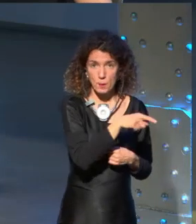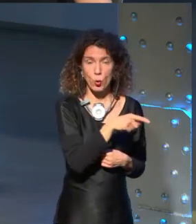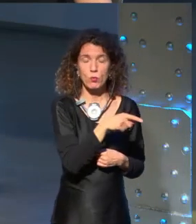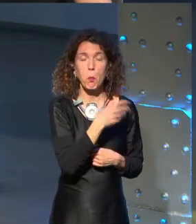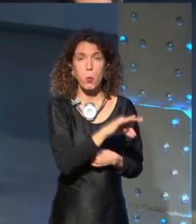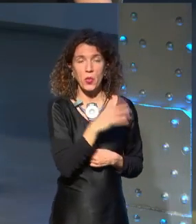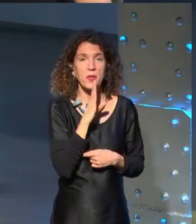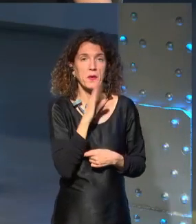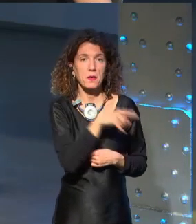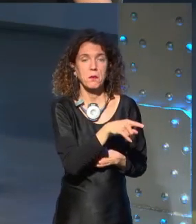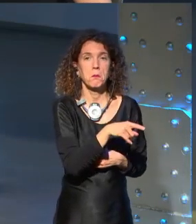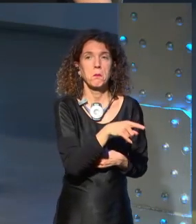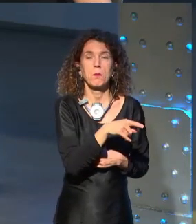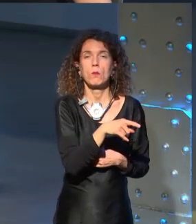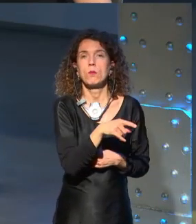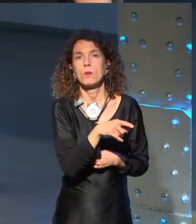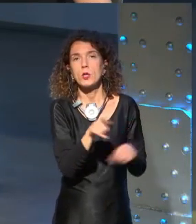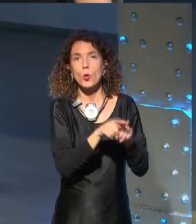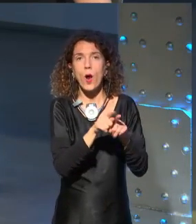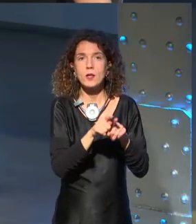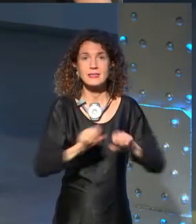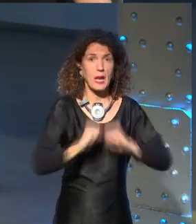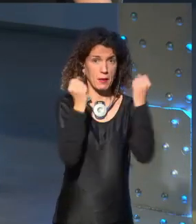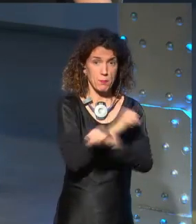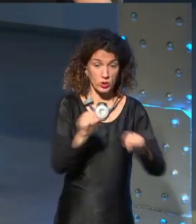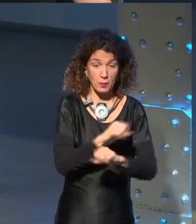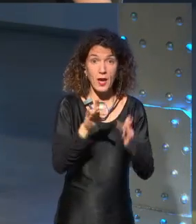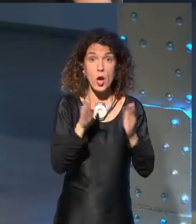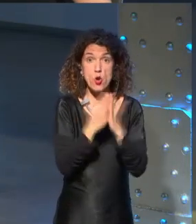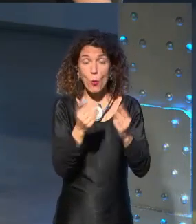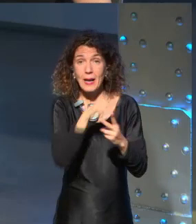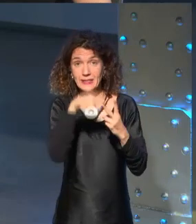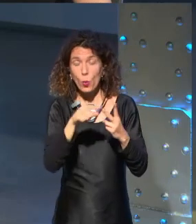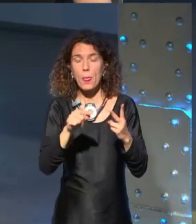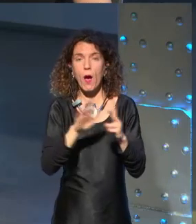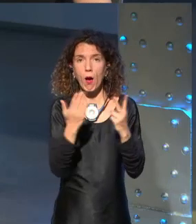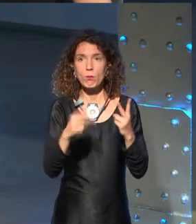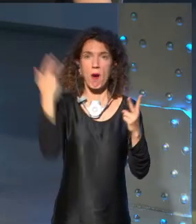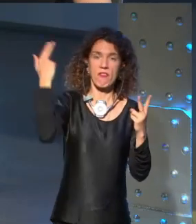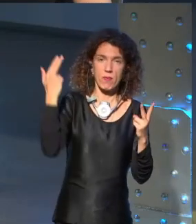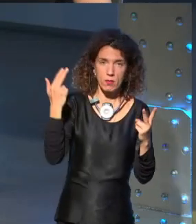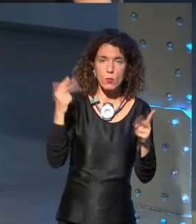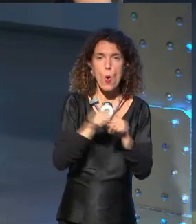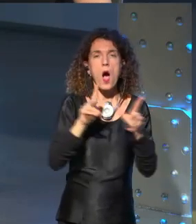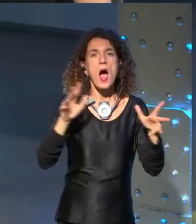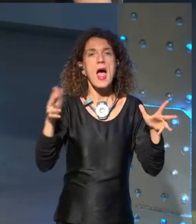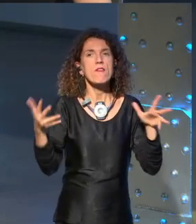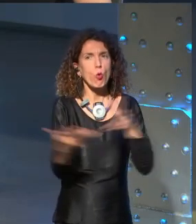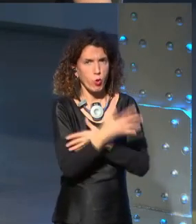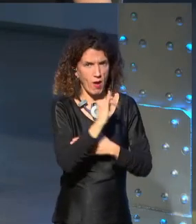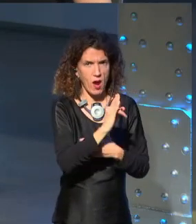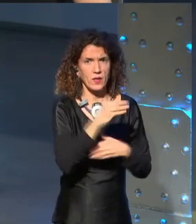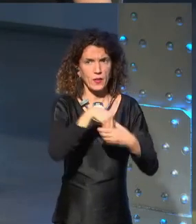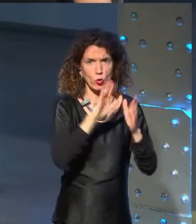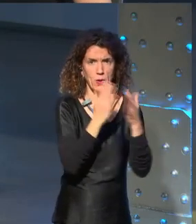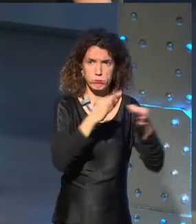After he got shot, he carries a gun. So I mean, there are evolutions like that. But you